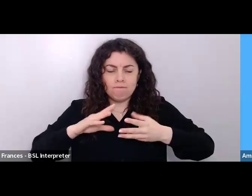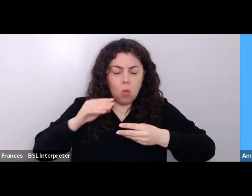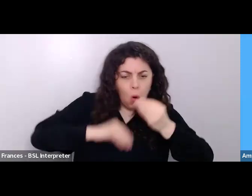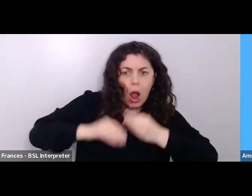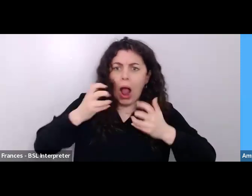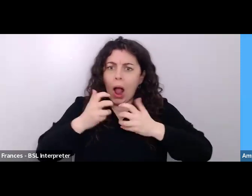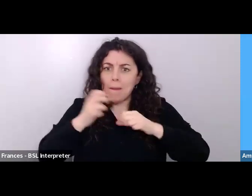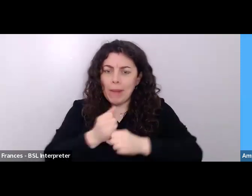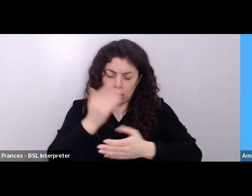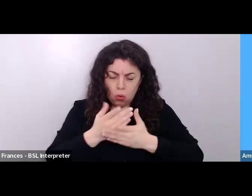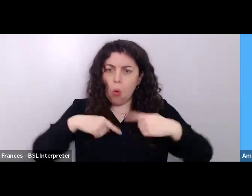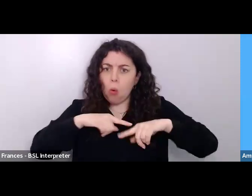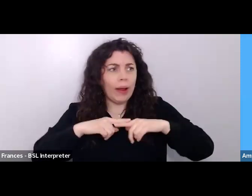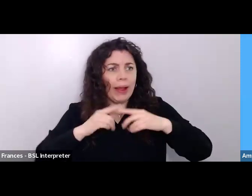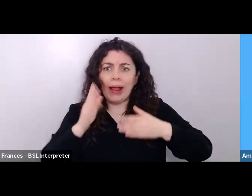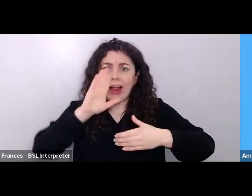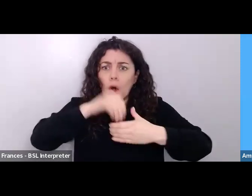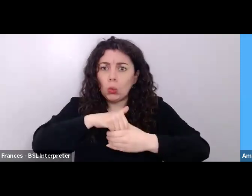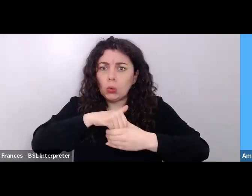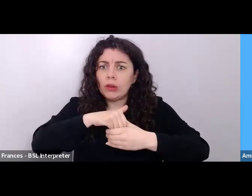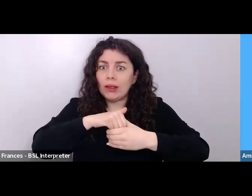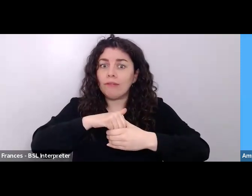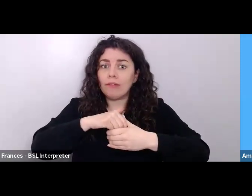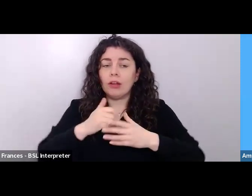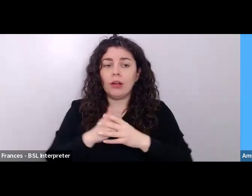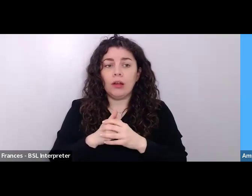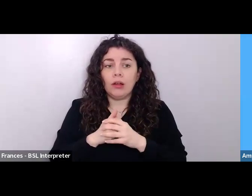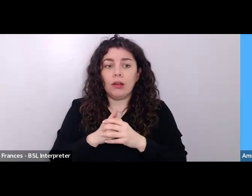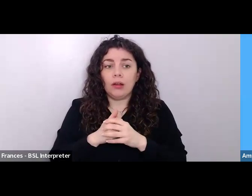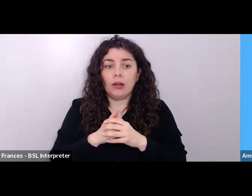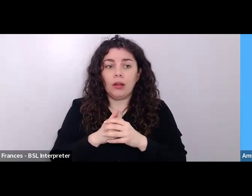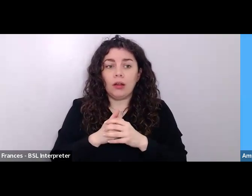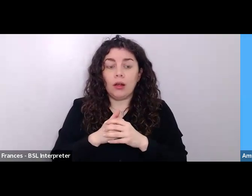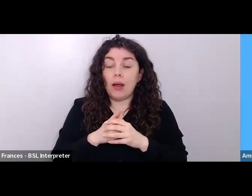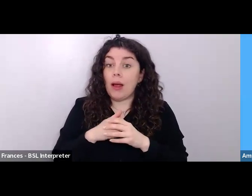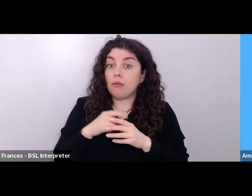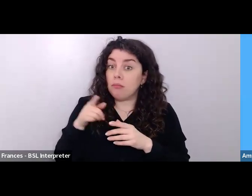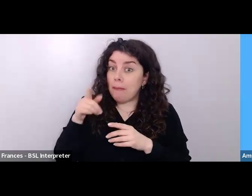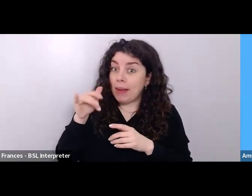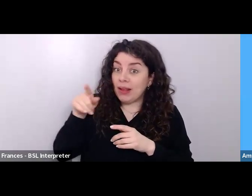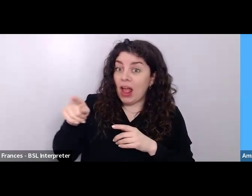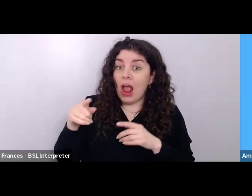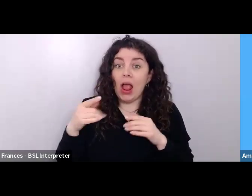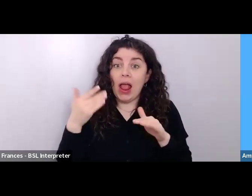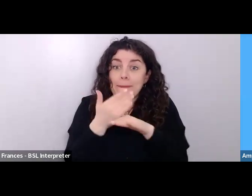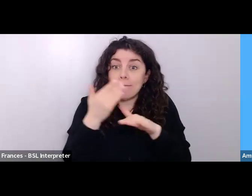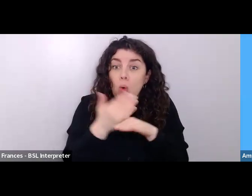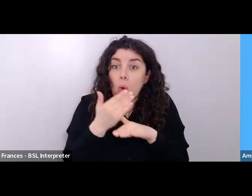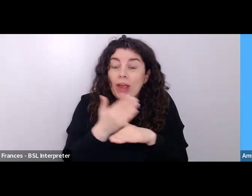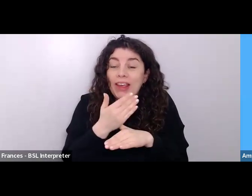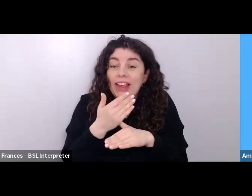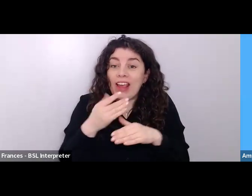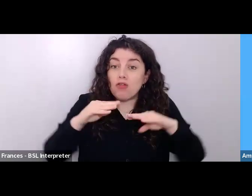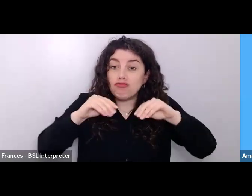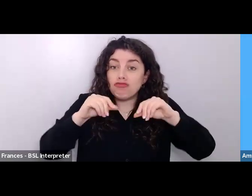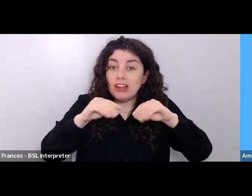an inclusive employee experience. Do they have employee resource groups that offer support and advocacy